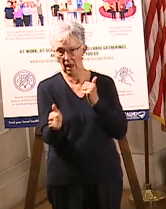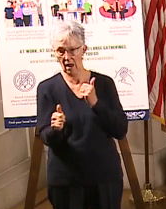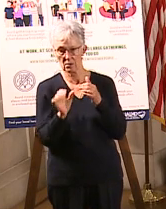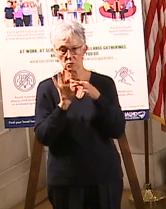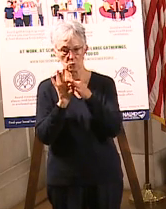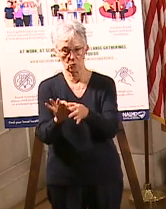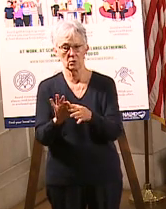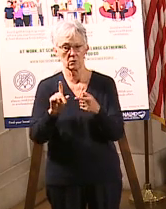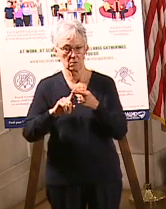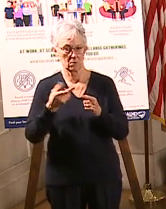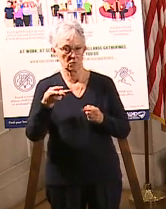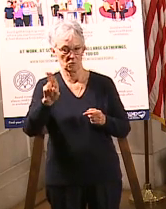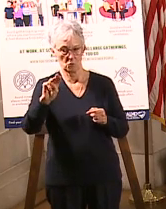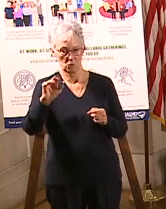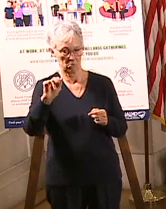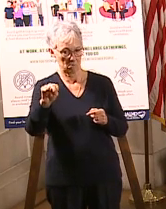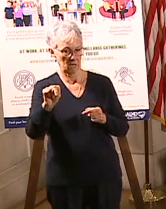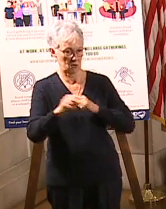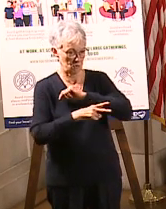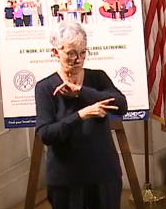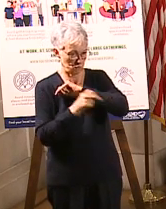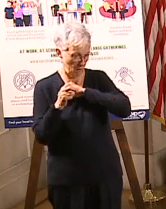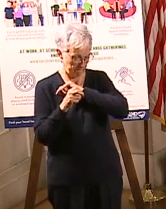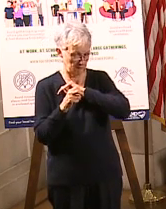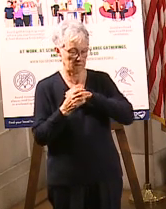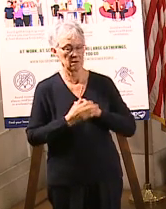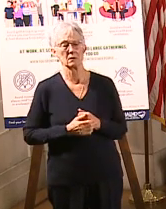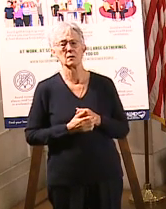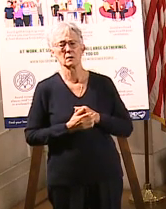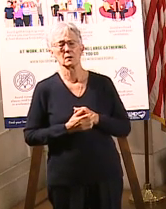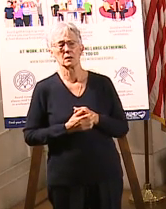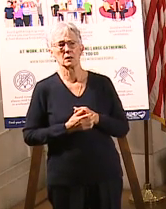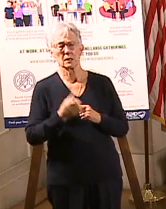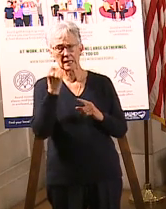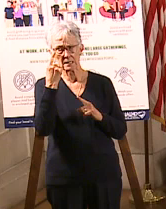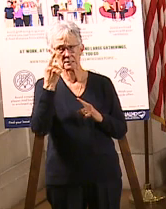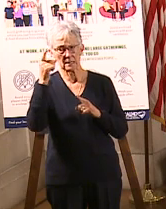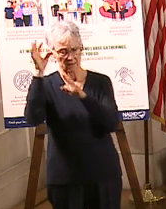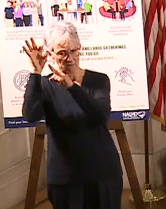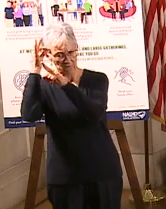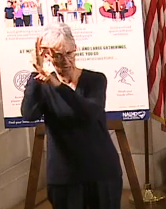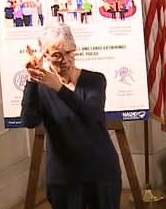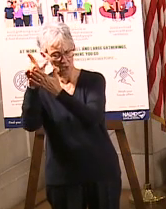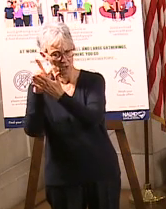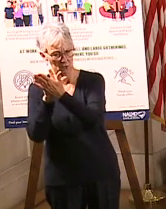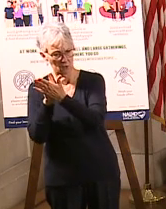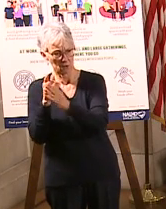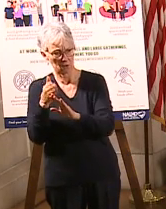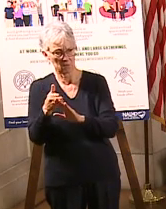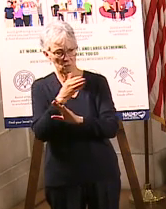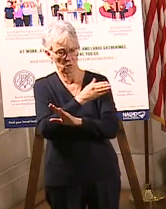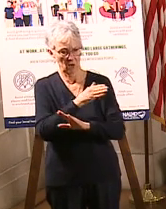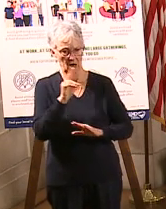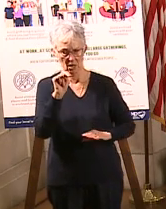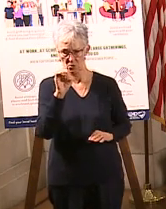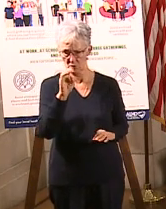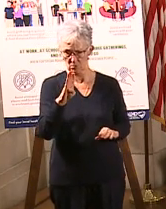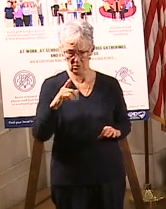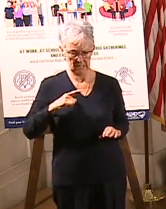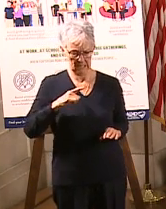What's so important about understanding the federal law is prior to the Nebraska legislature, excuse me,